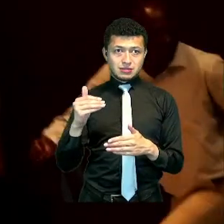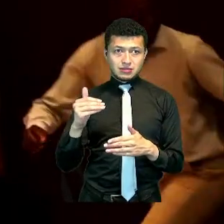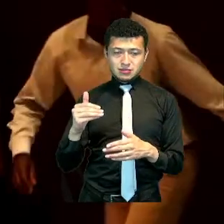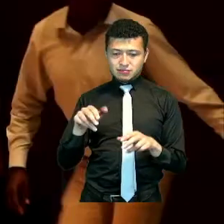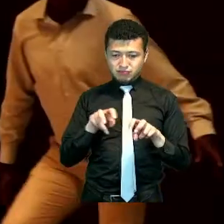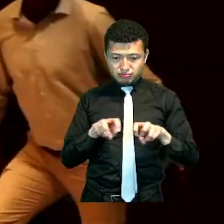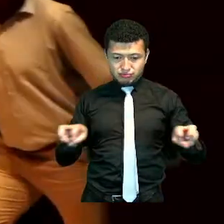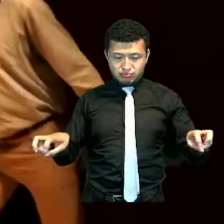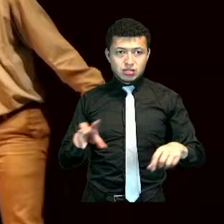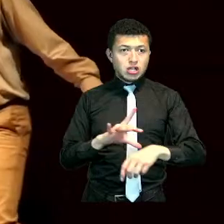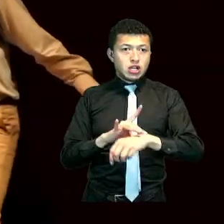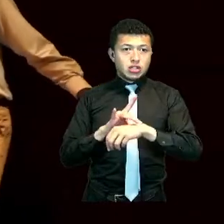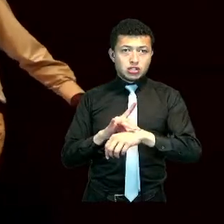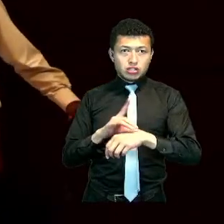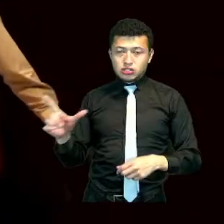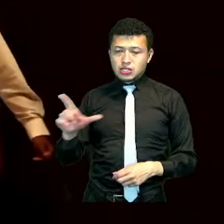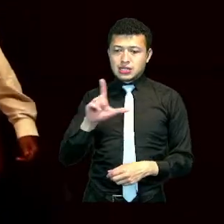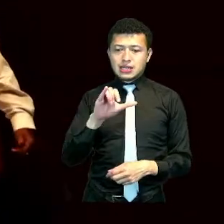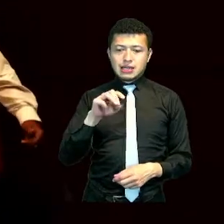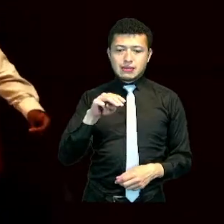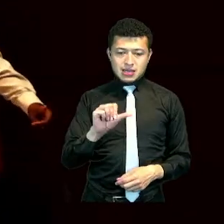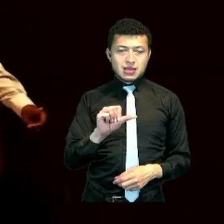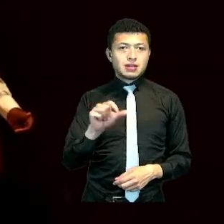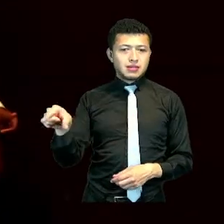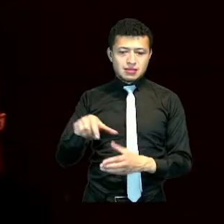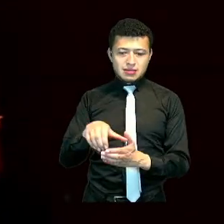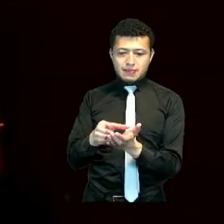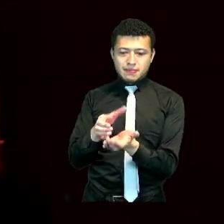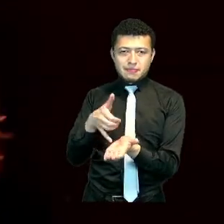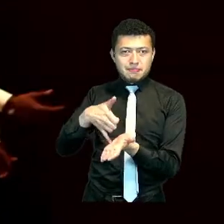We are honored to welcome Dr. Lehman Bowie,